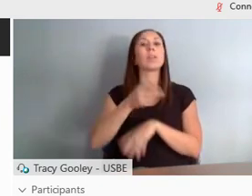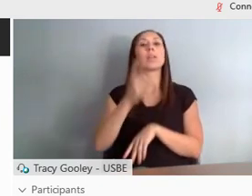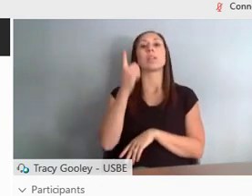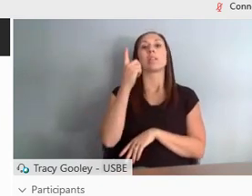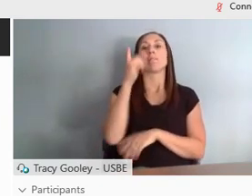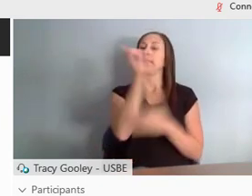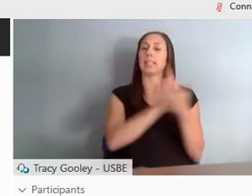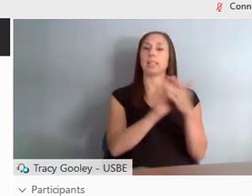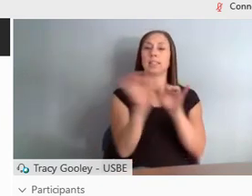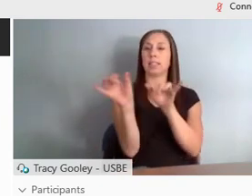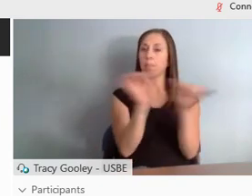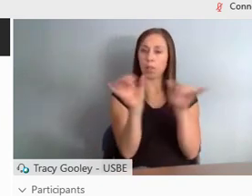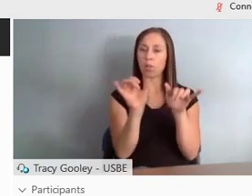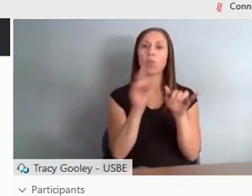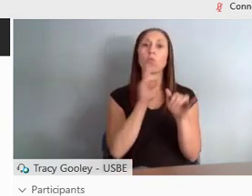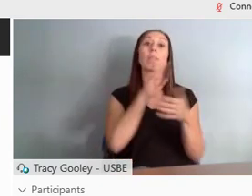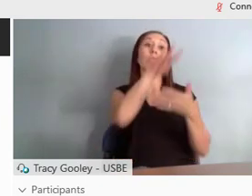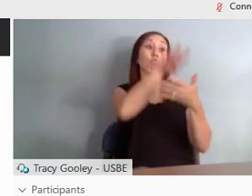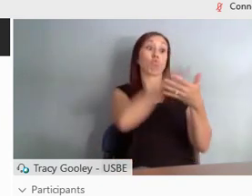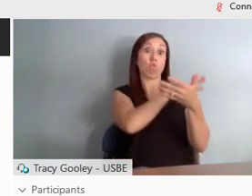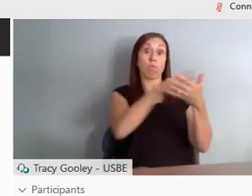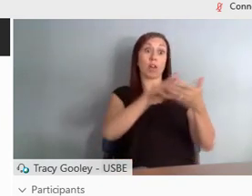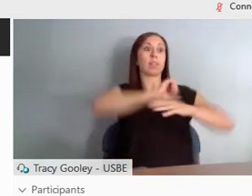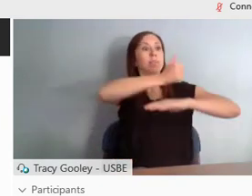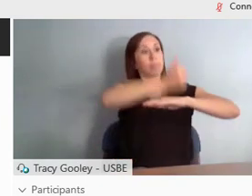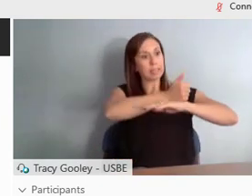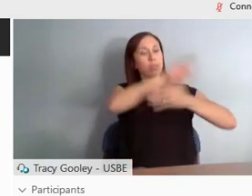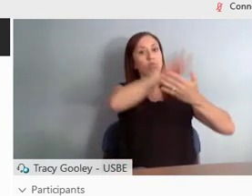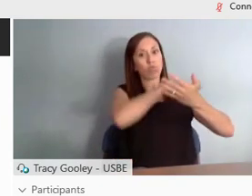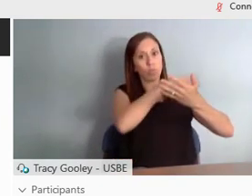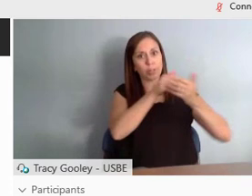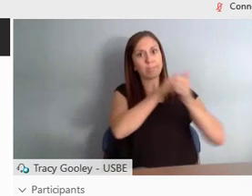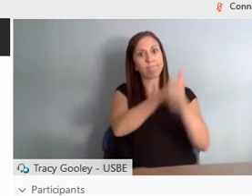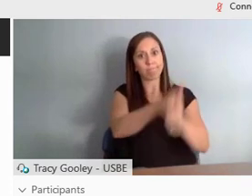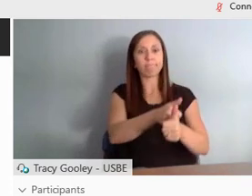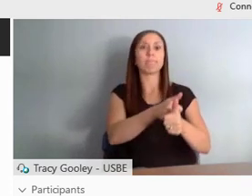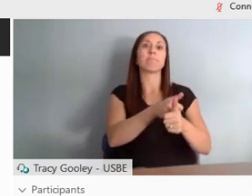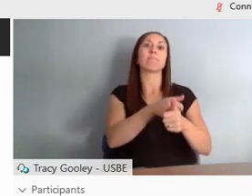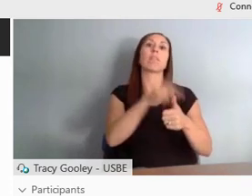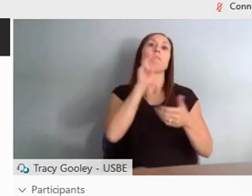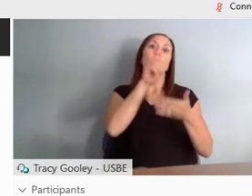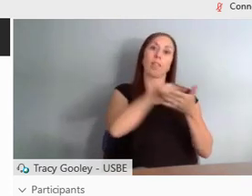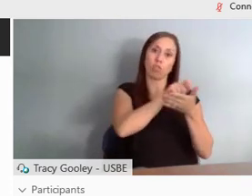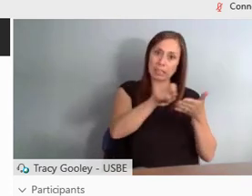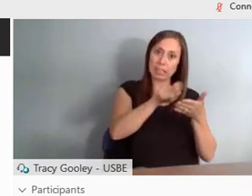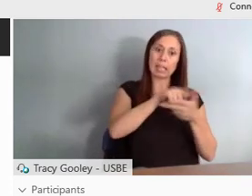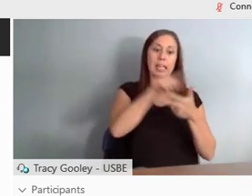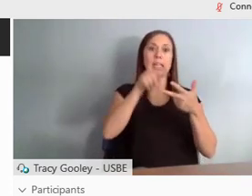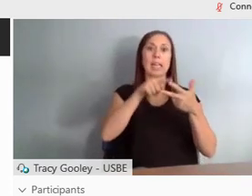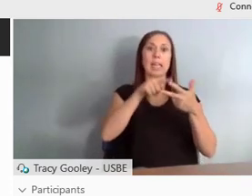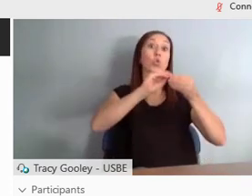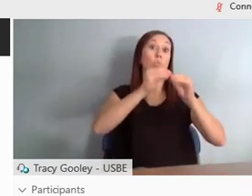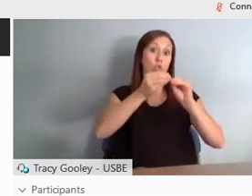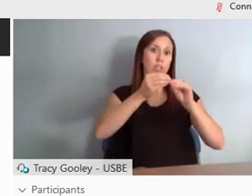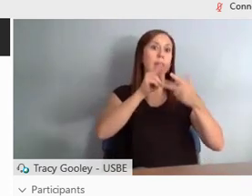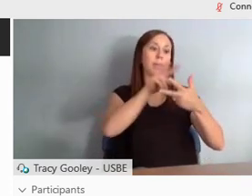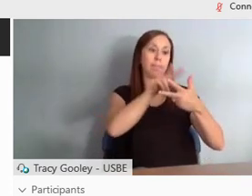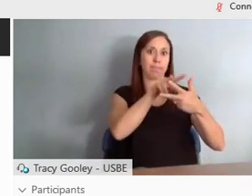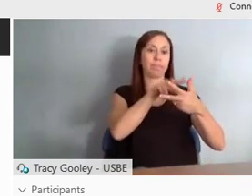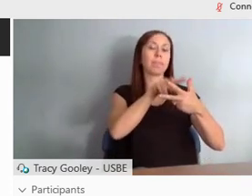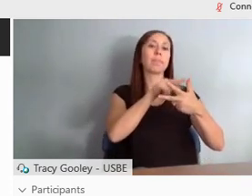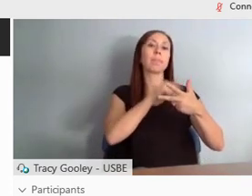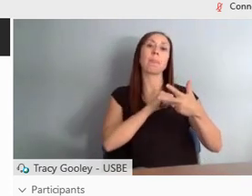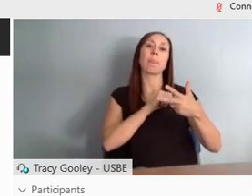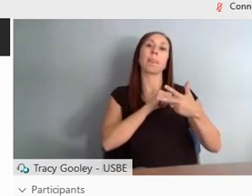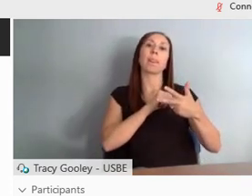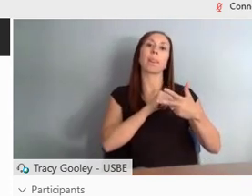So it really is a rubric-styled assessment in the areas of literacy and numeracy. They are